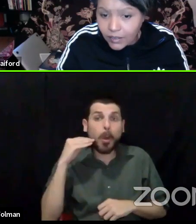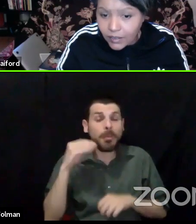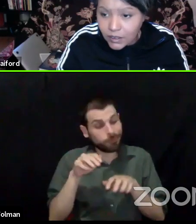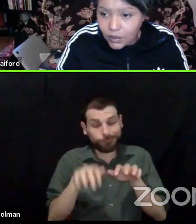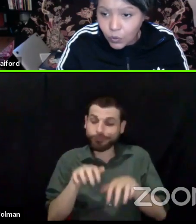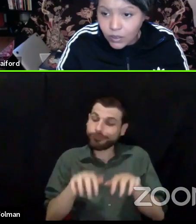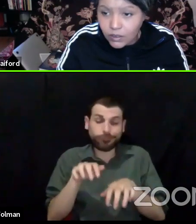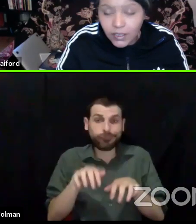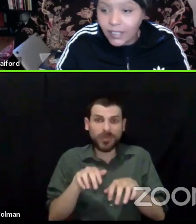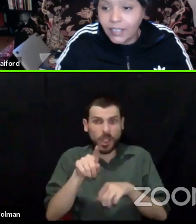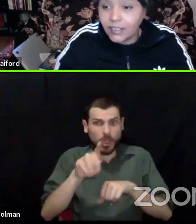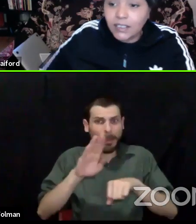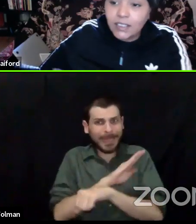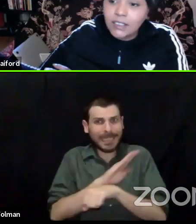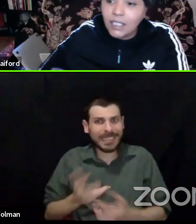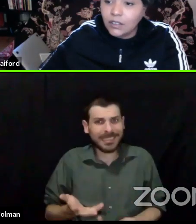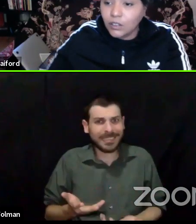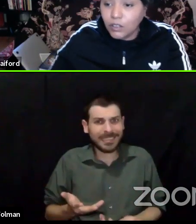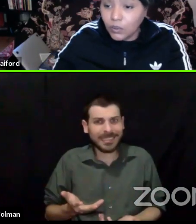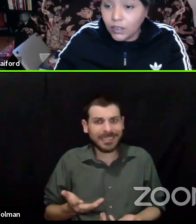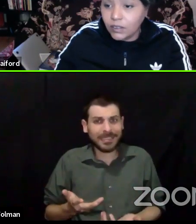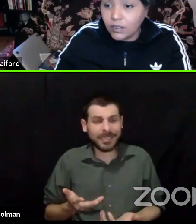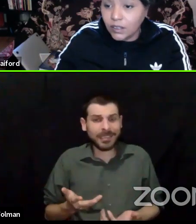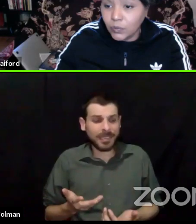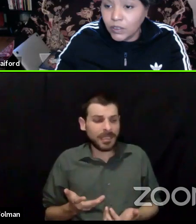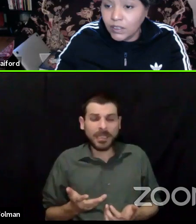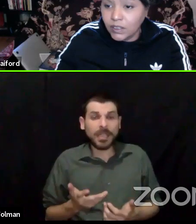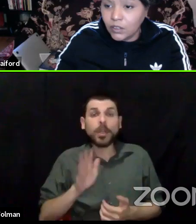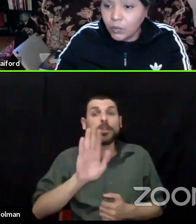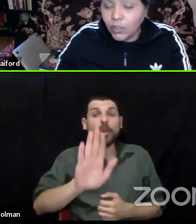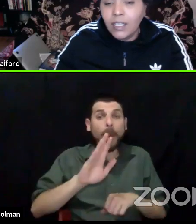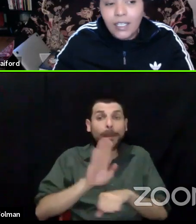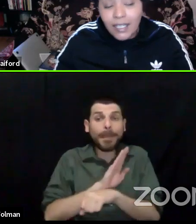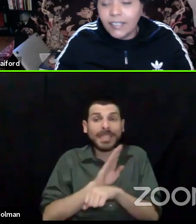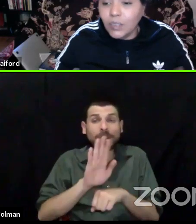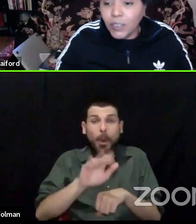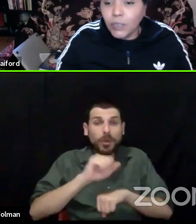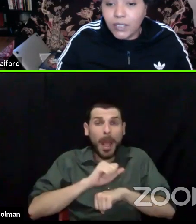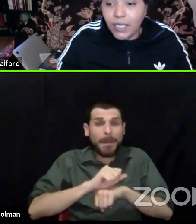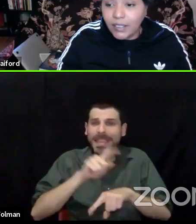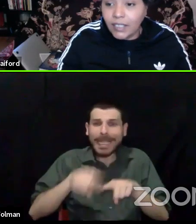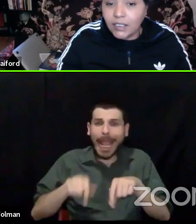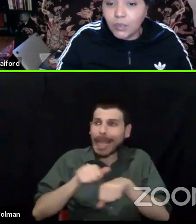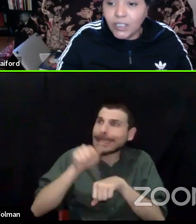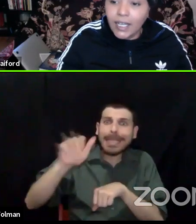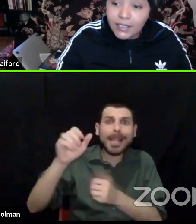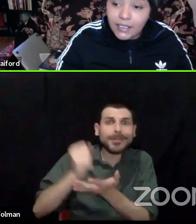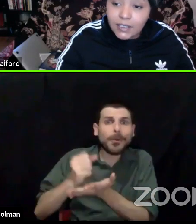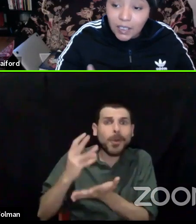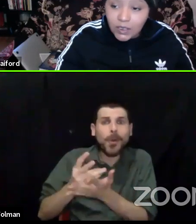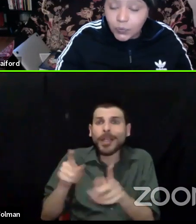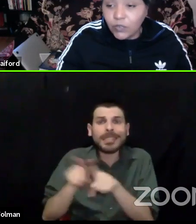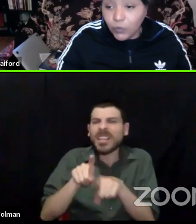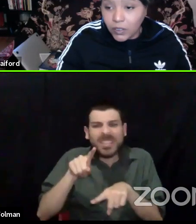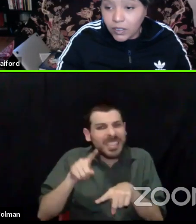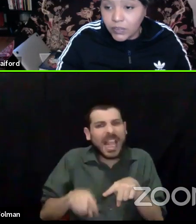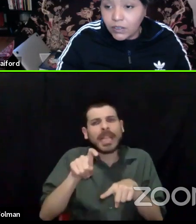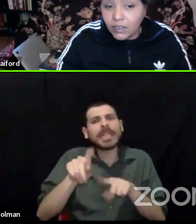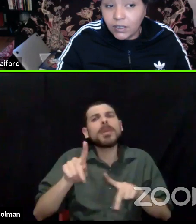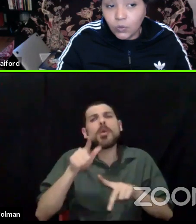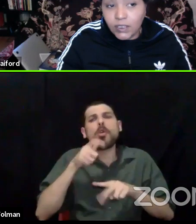frontline essential worker. They can't just send out social workers to communities no more. They need people that can actually be assets and speak